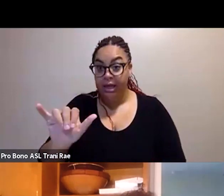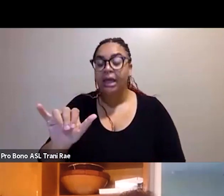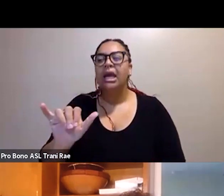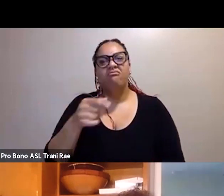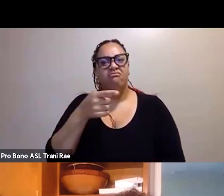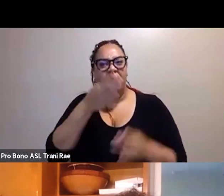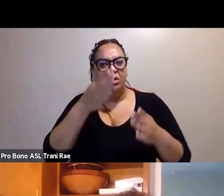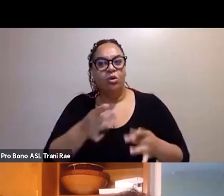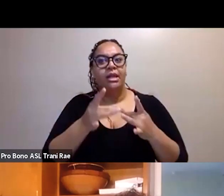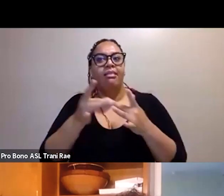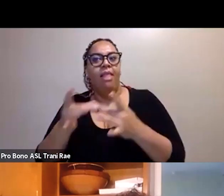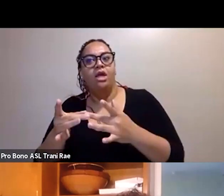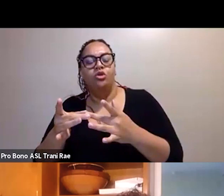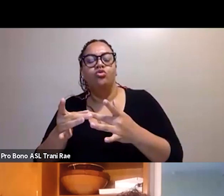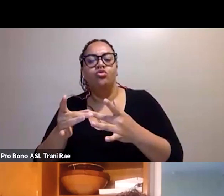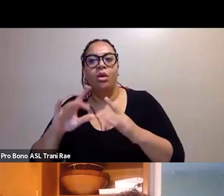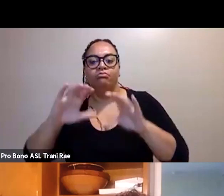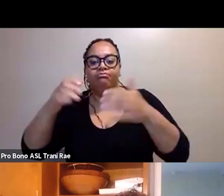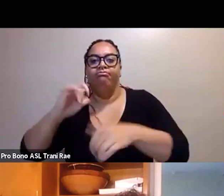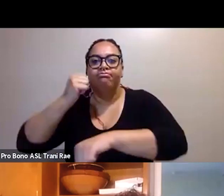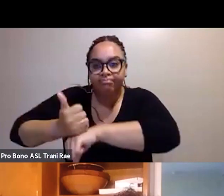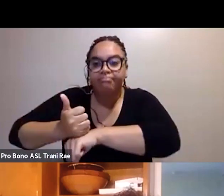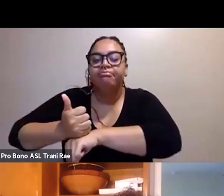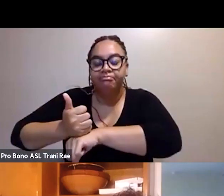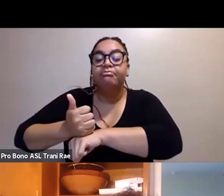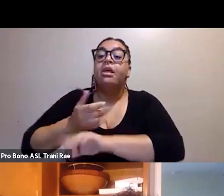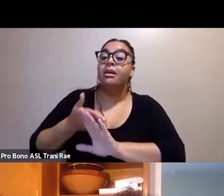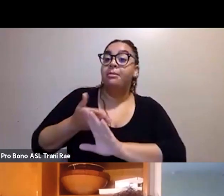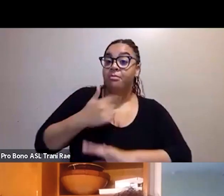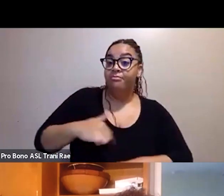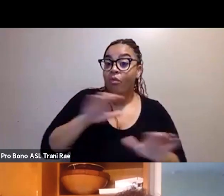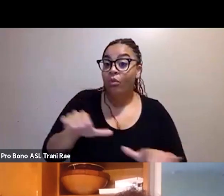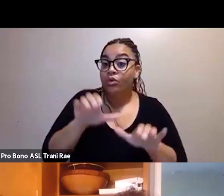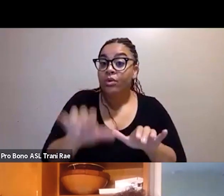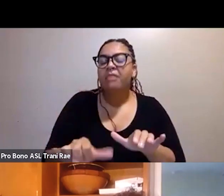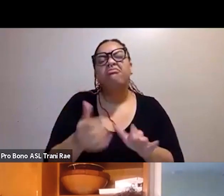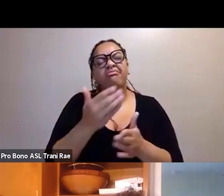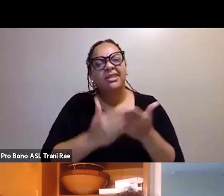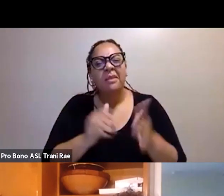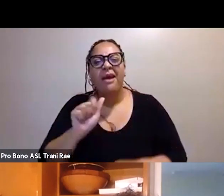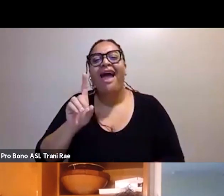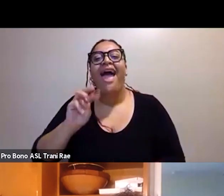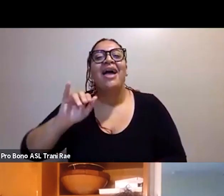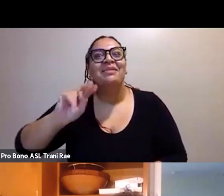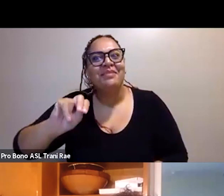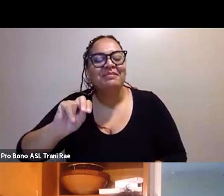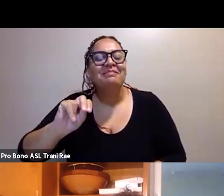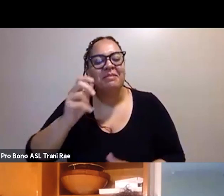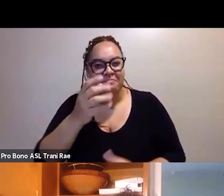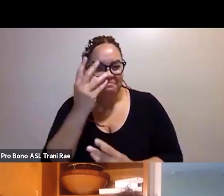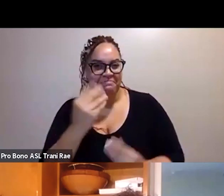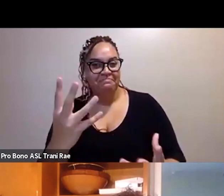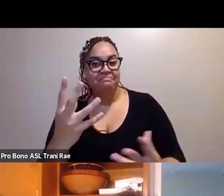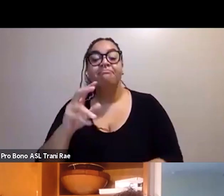of that group that we'll be sharing with you as well. But before we do that, just a couple of administrative notes. The